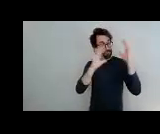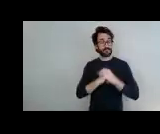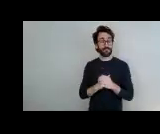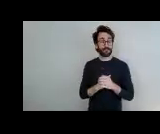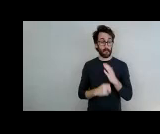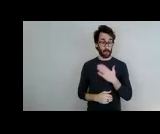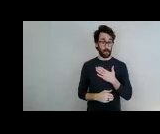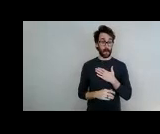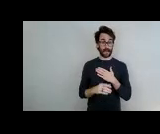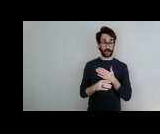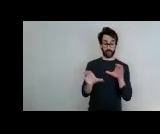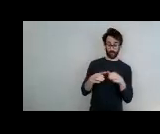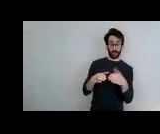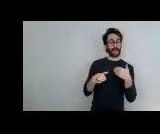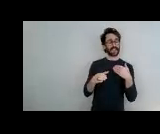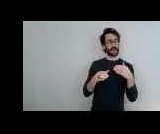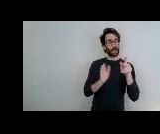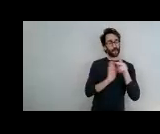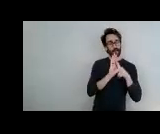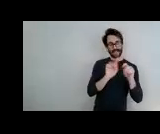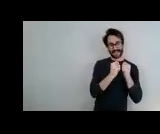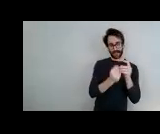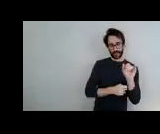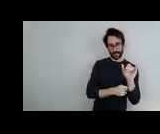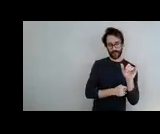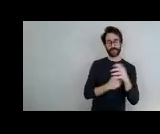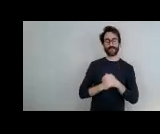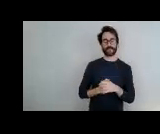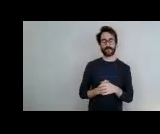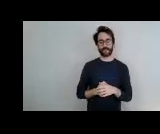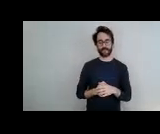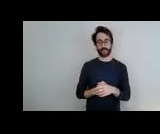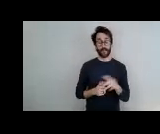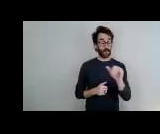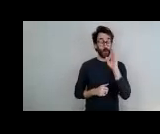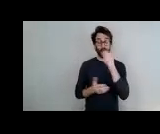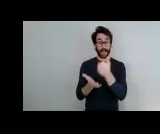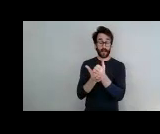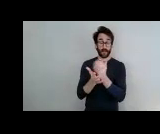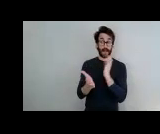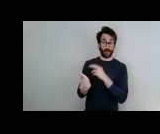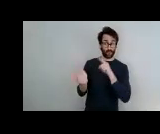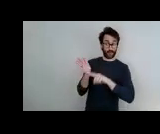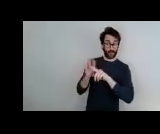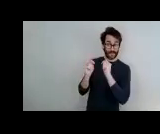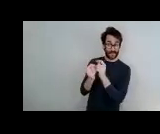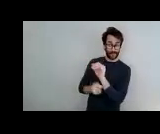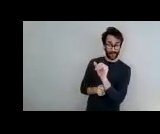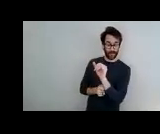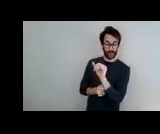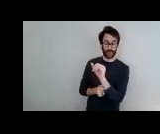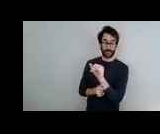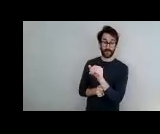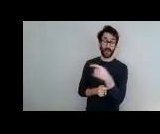team. And of course, it can also help us because we have a research team, because we're always interested in what are some of